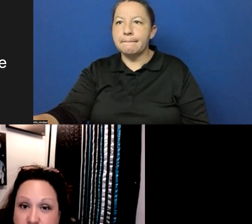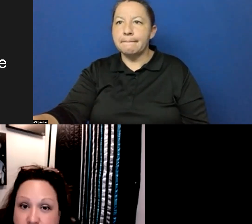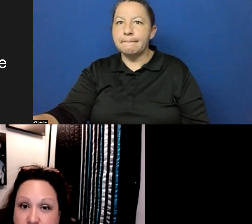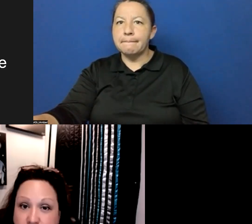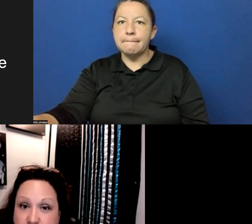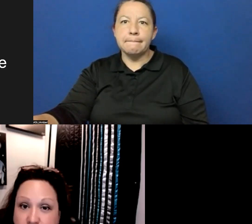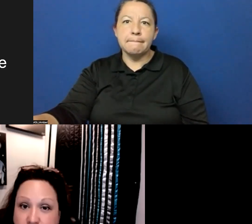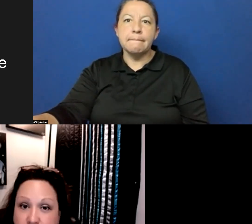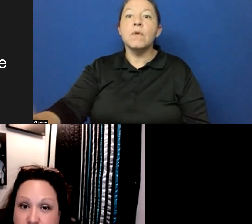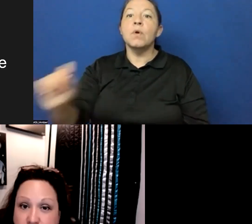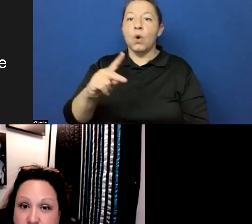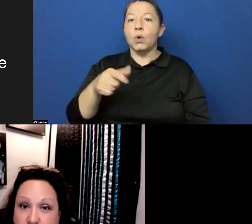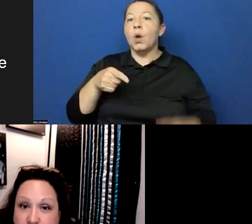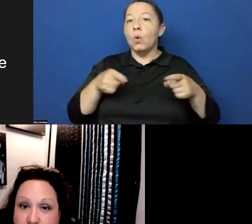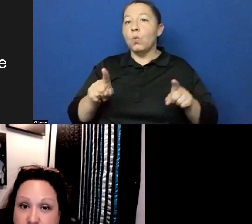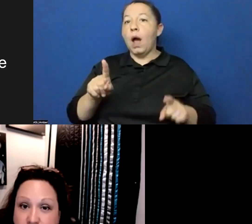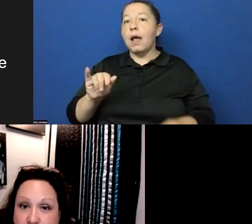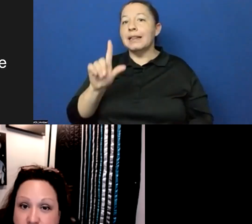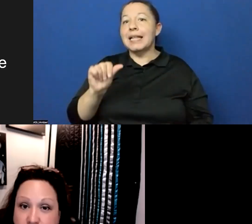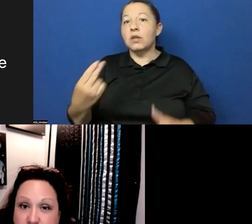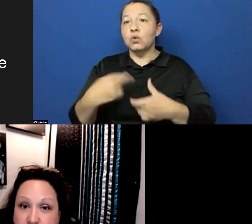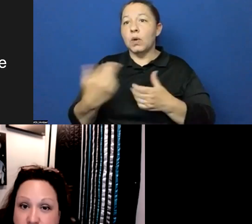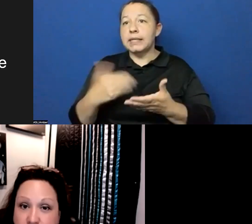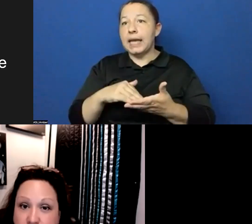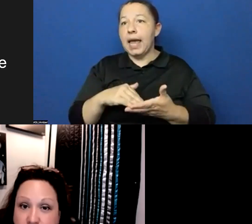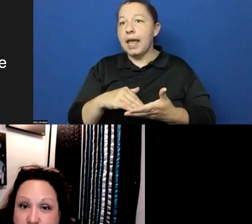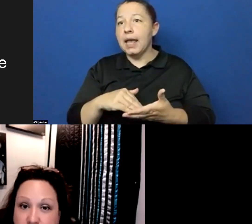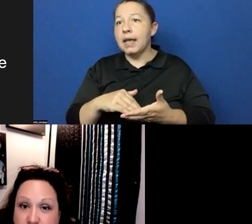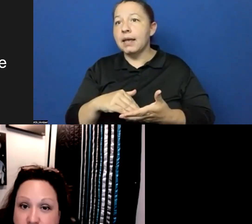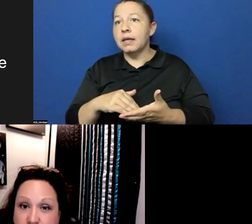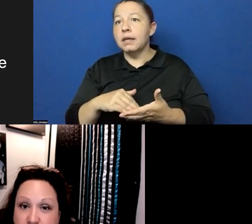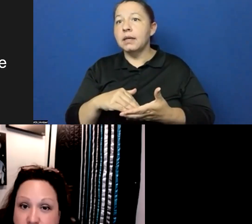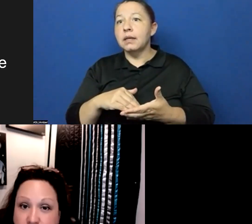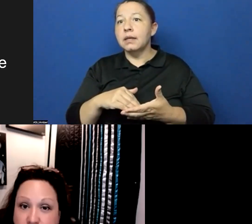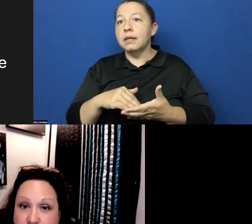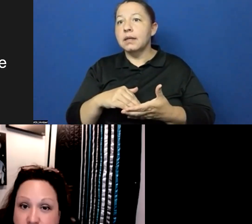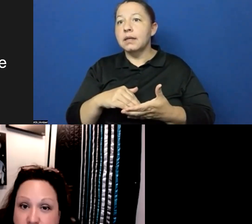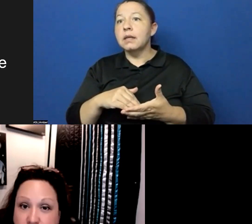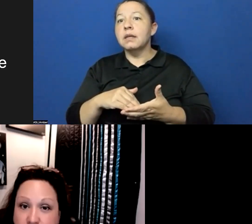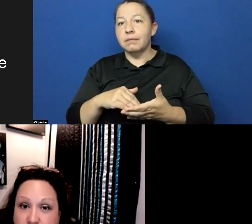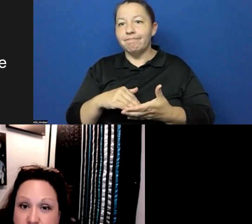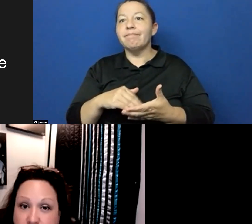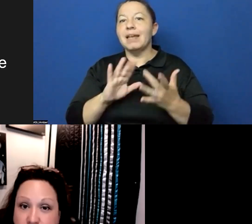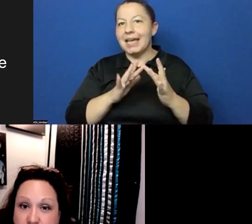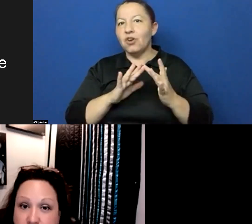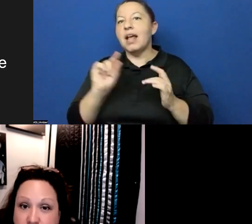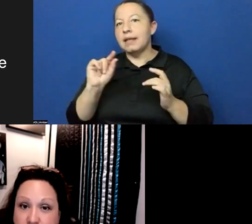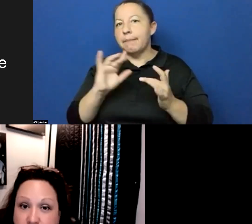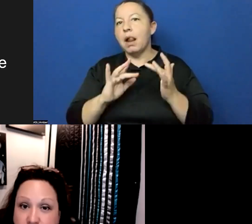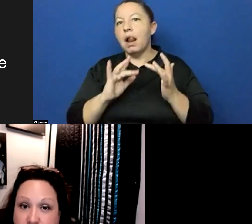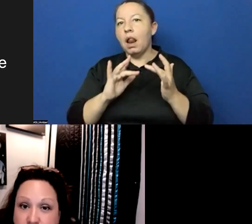While she gets back on, her internet has been a little bit spotty